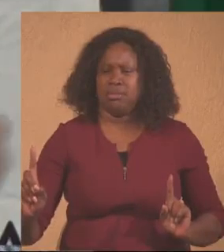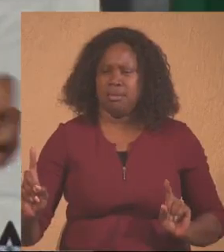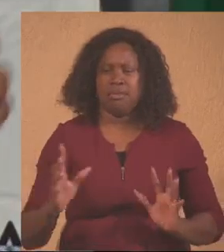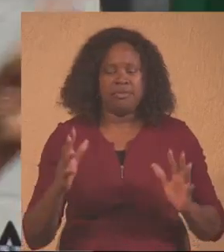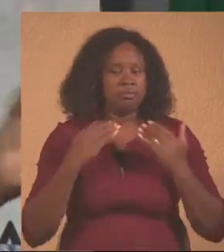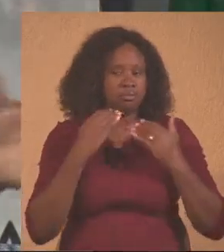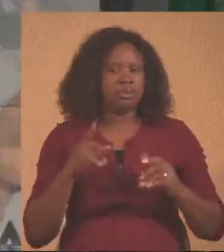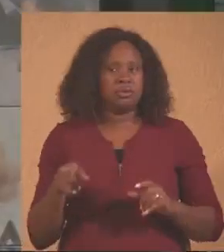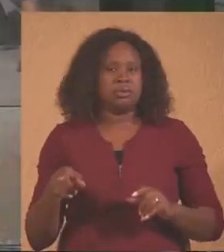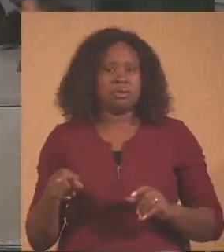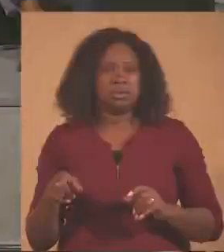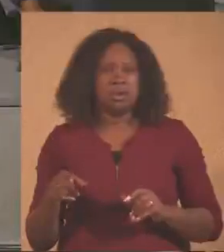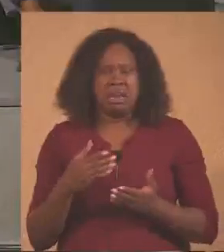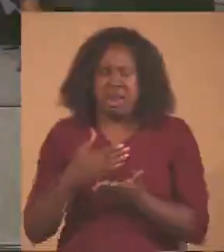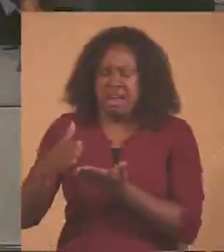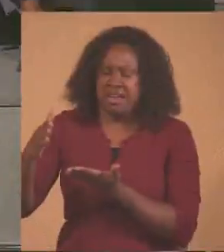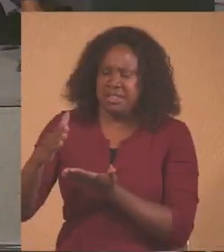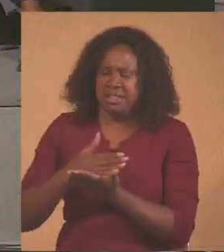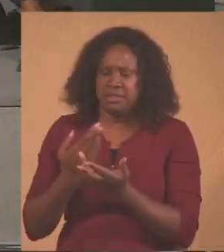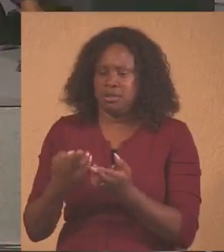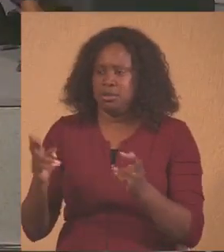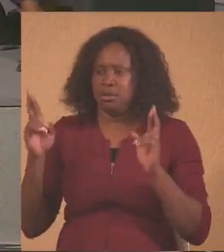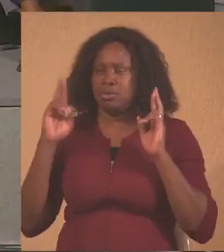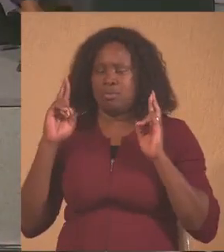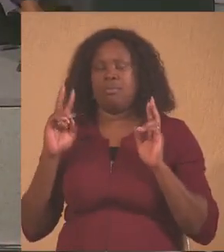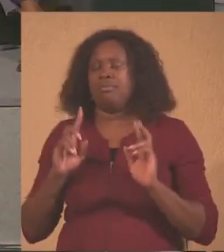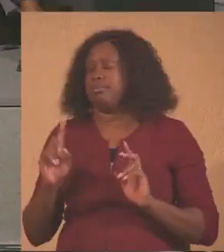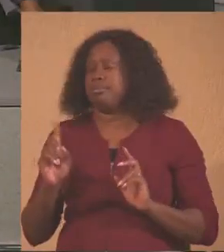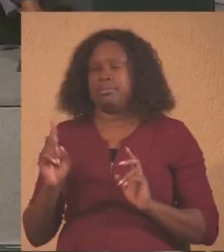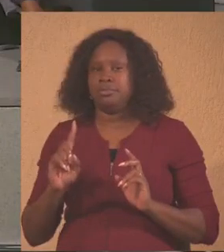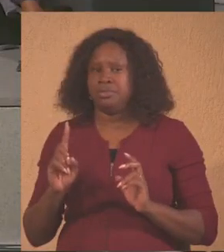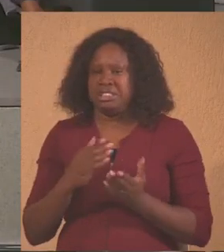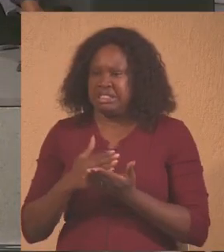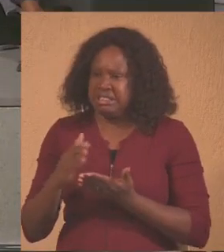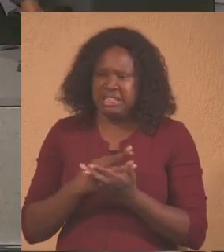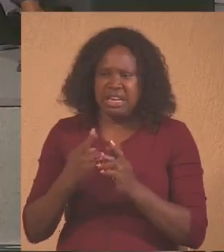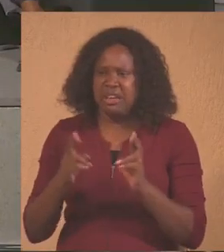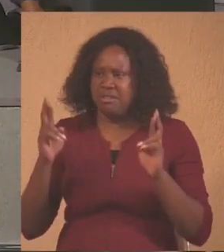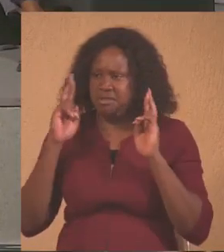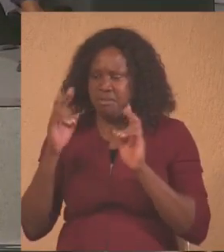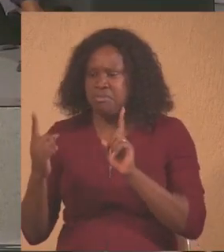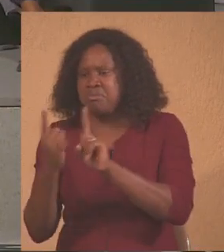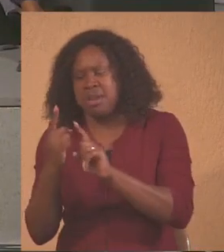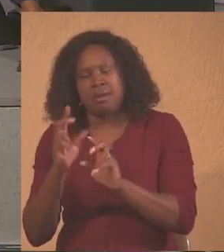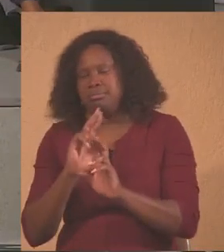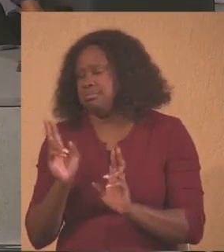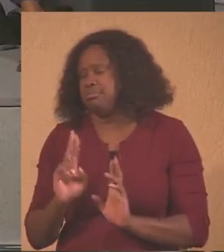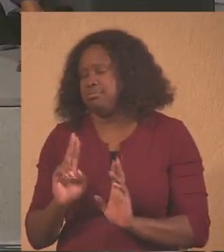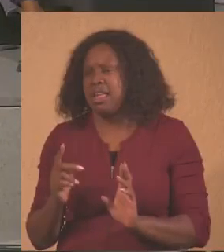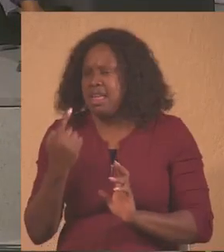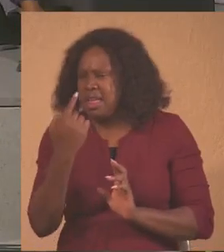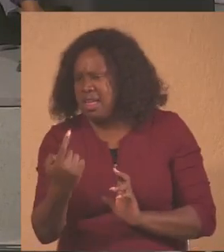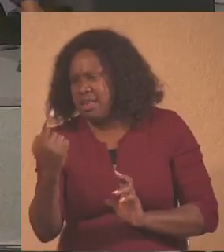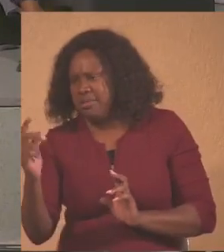observed, and you are not sharing a room to say, I'm sharing a room with somebody I just met. So everyone